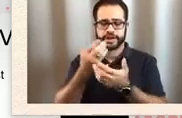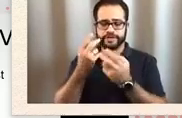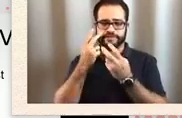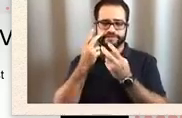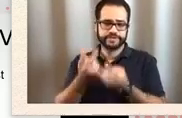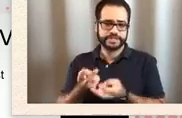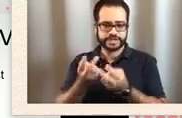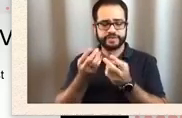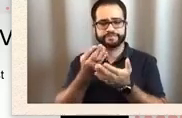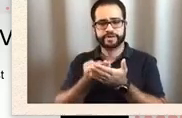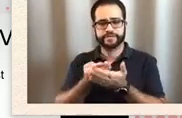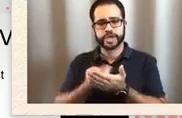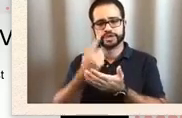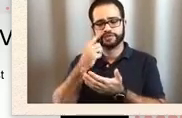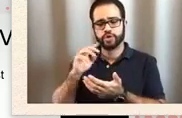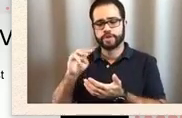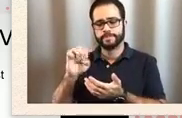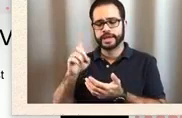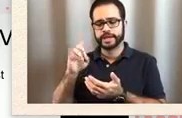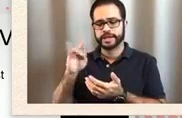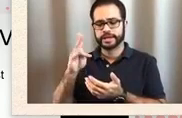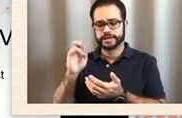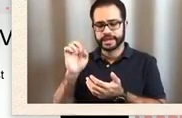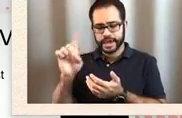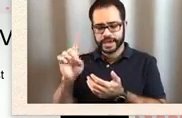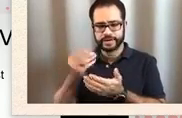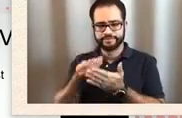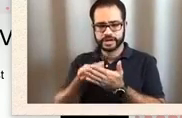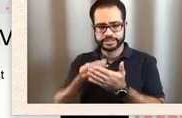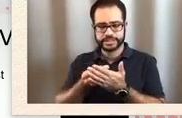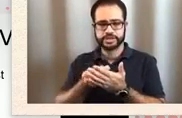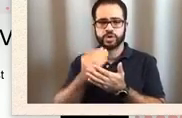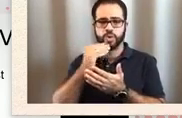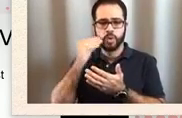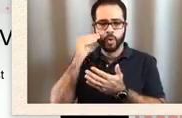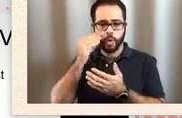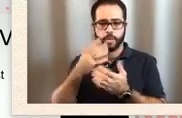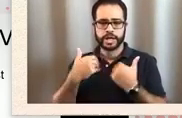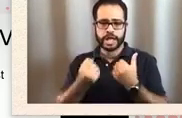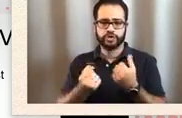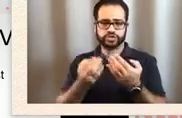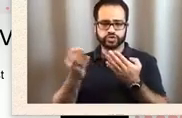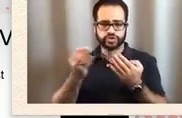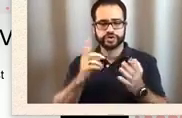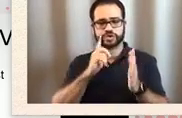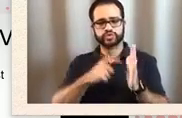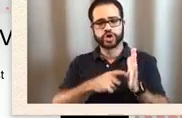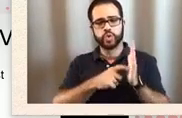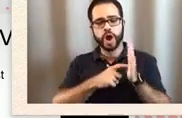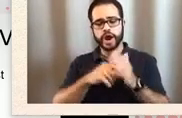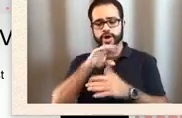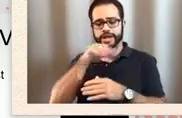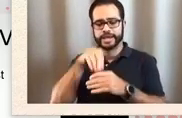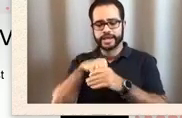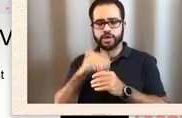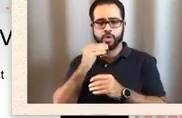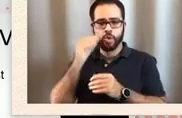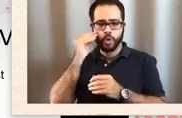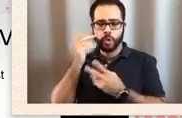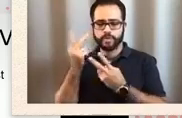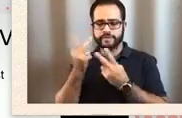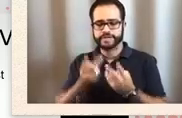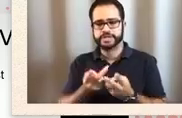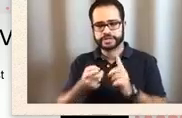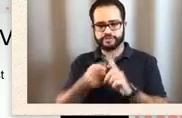Medicaid-funded personal care services and home health services that require an in-home visit by a provider.